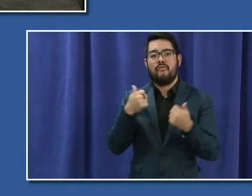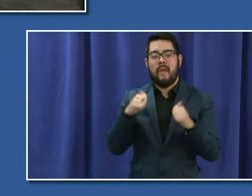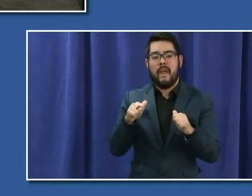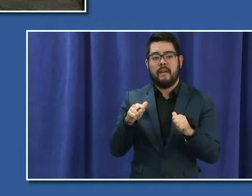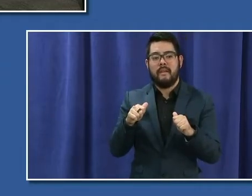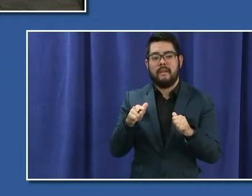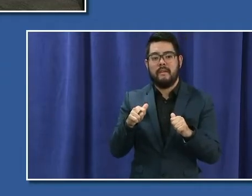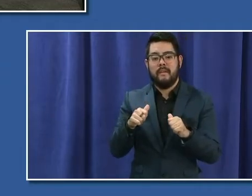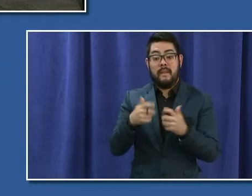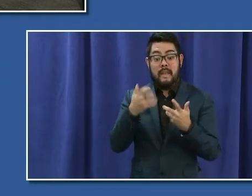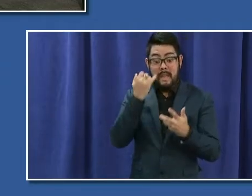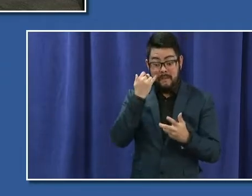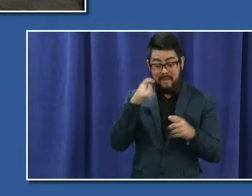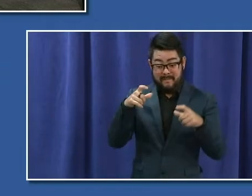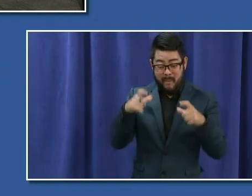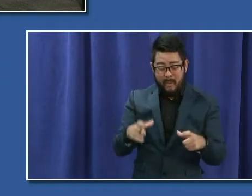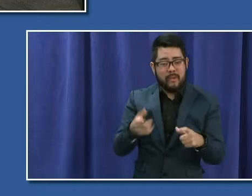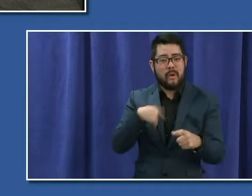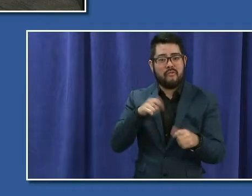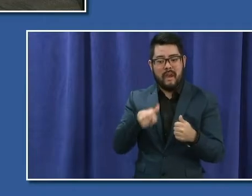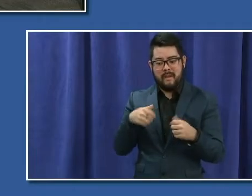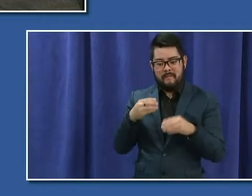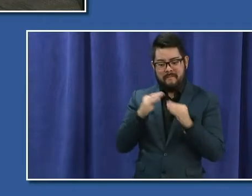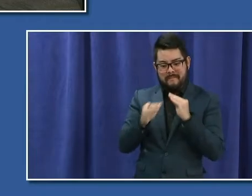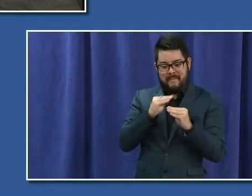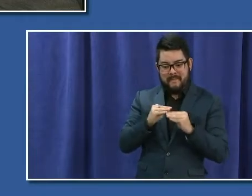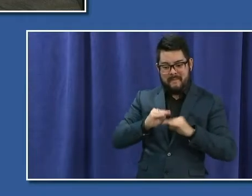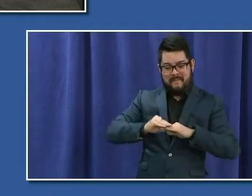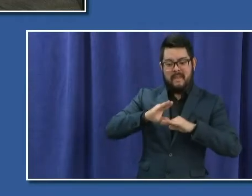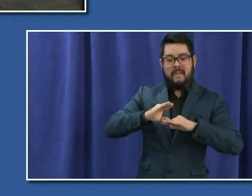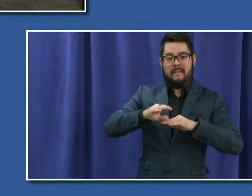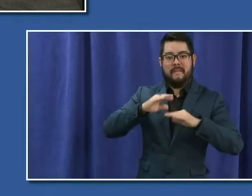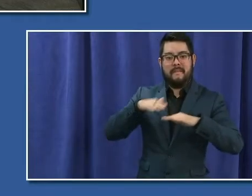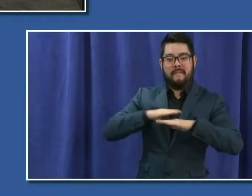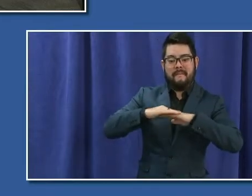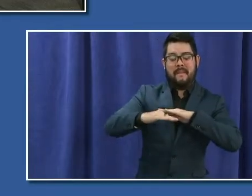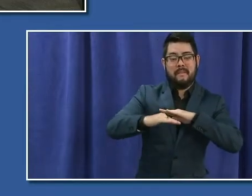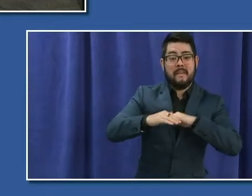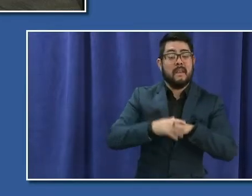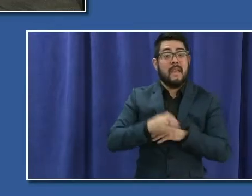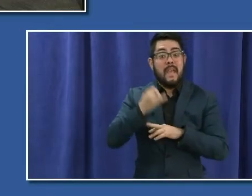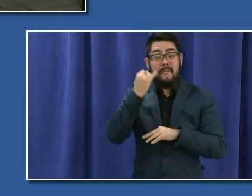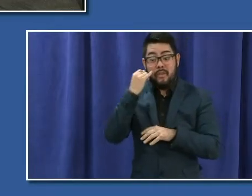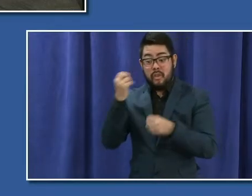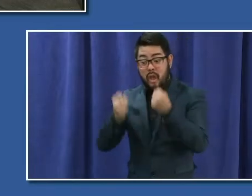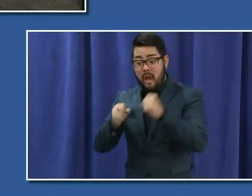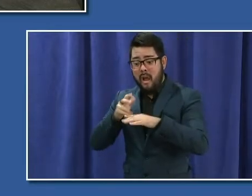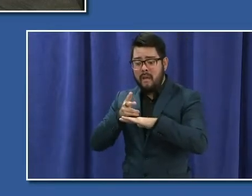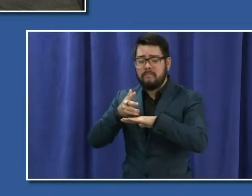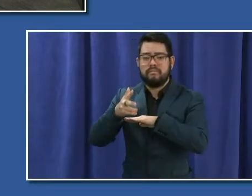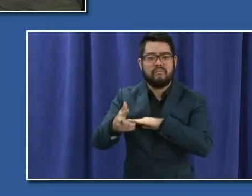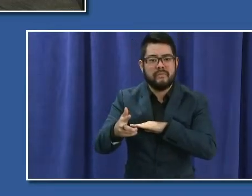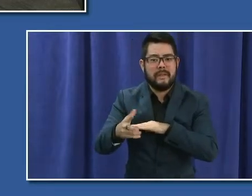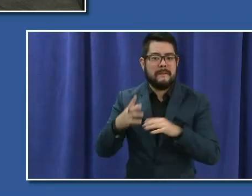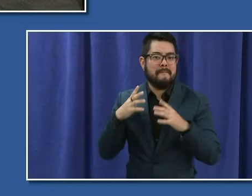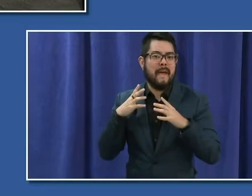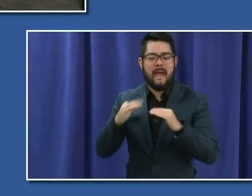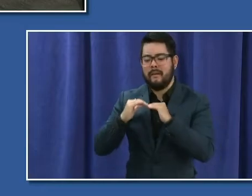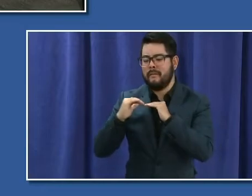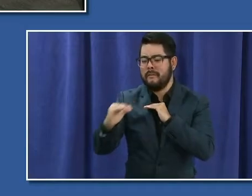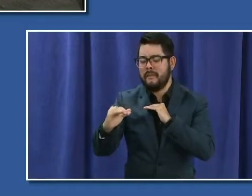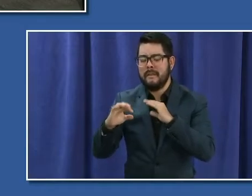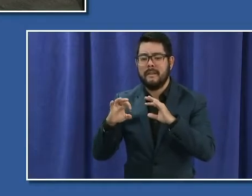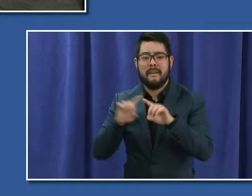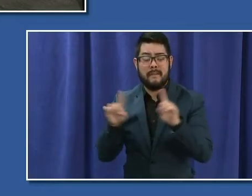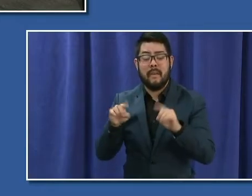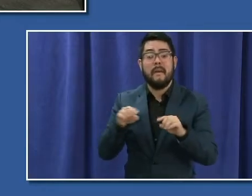down those potholes in bike lanes when we fill them. It's different than when it's in the street, when a car can ride over it and tamp it down. It's nice and flat. Bikes